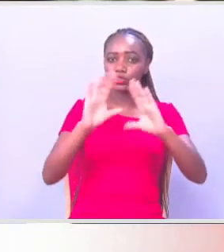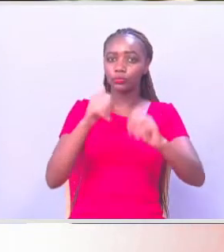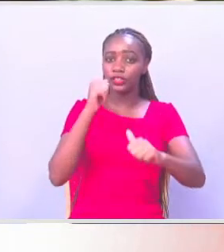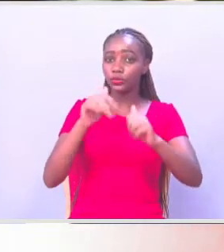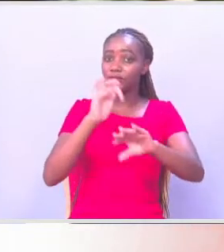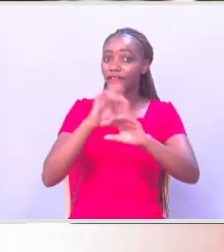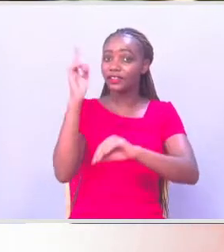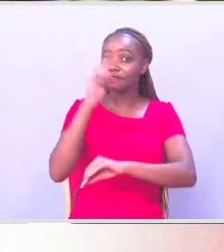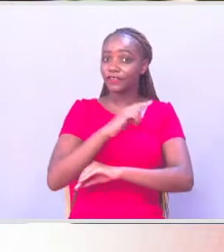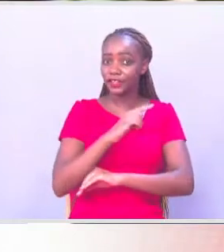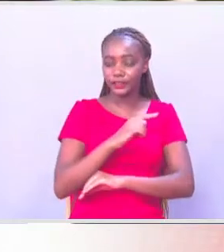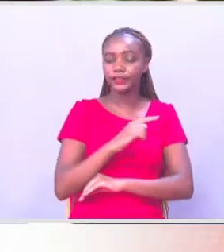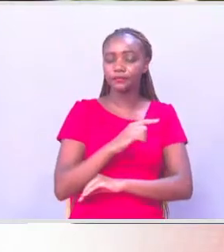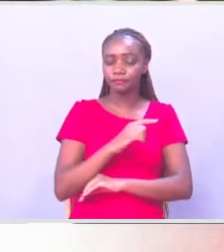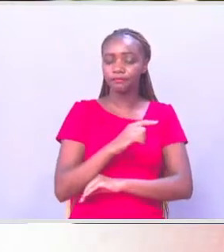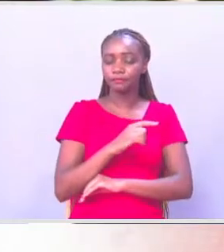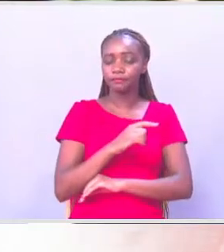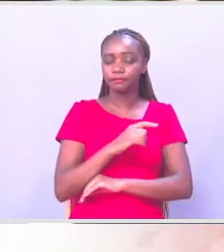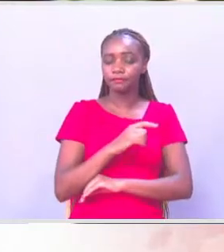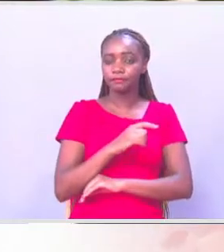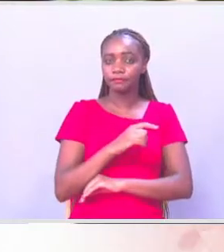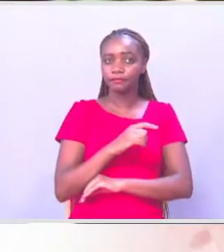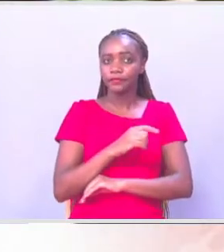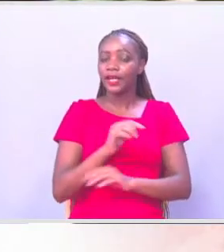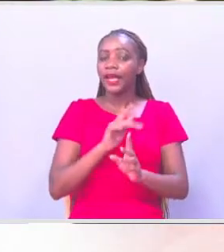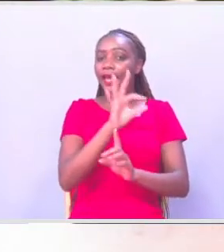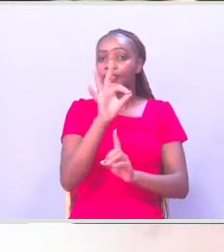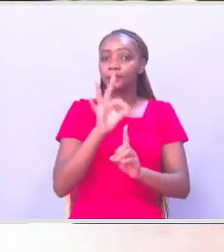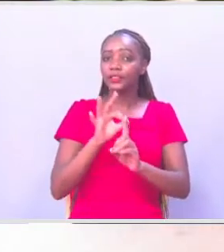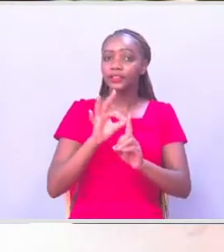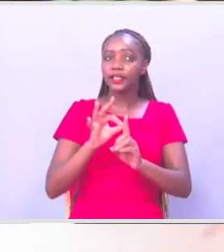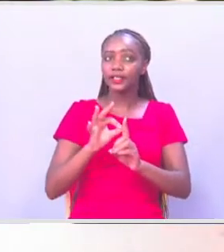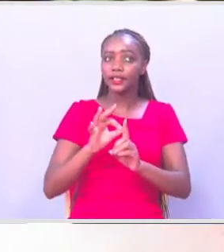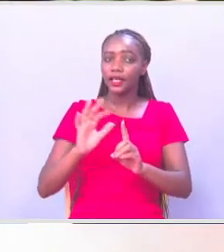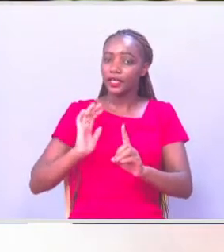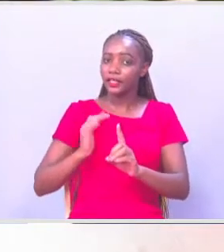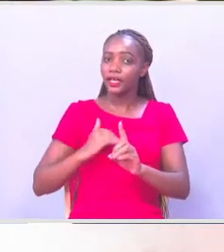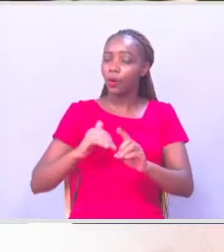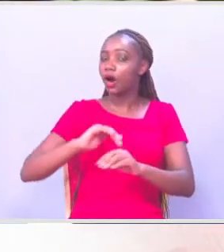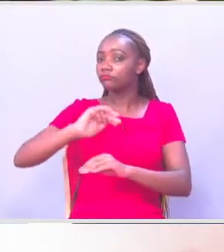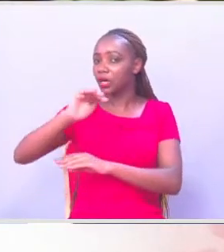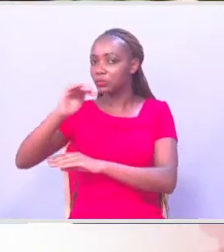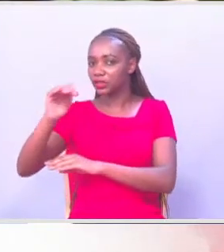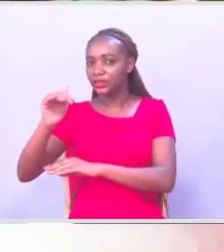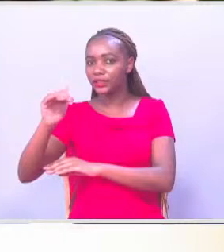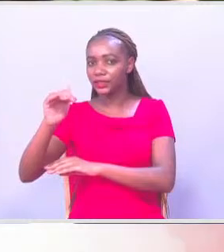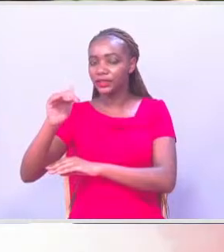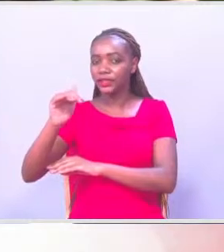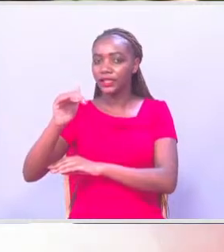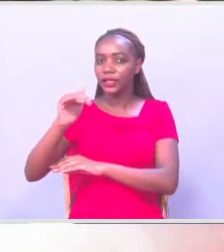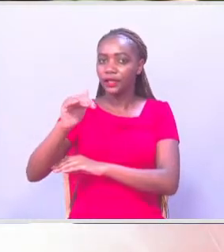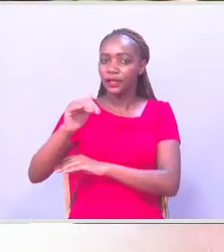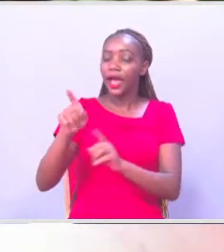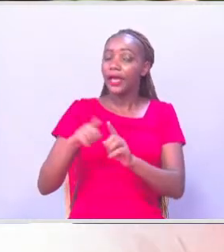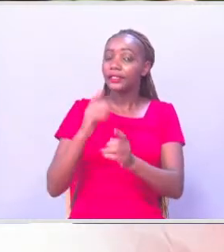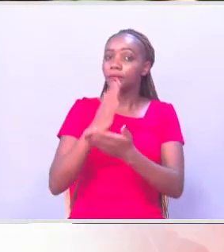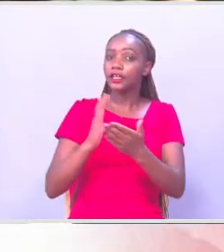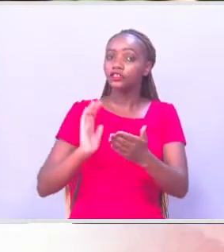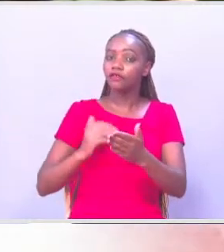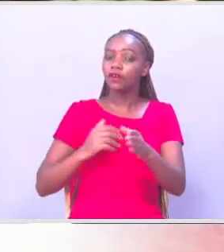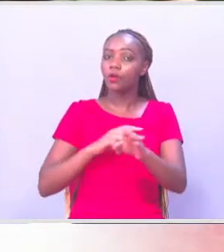affected by the ongoing drought, especially in our ASAL counties, as part of our